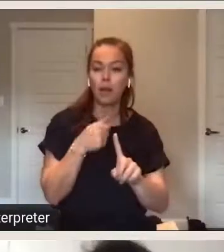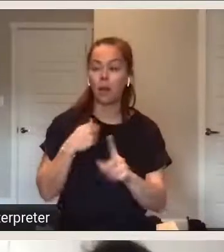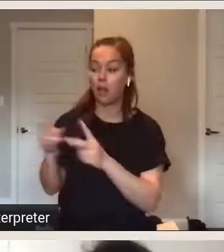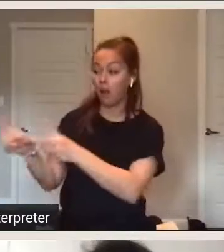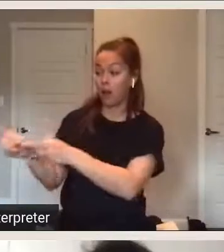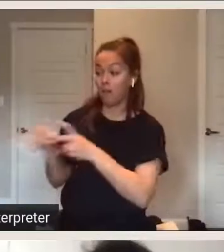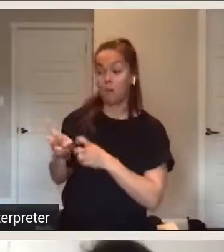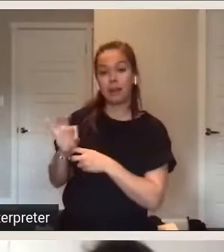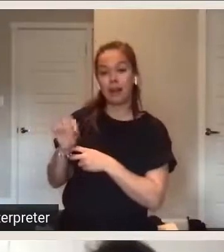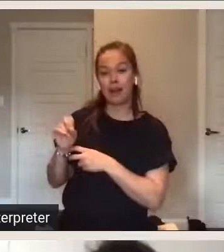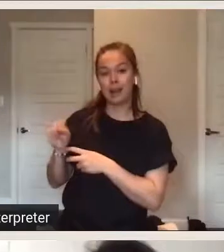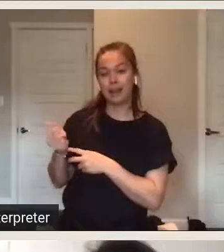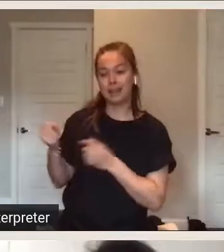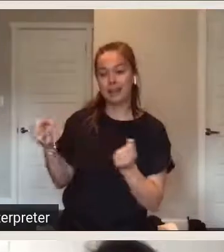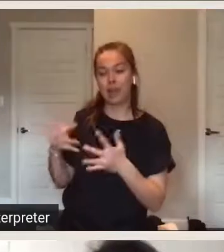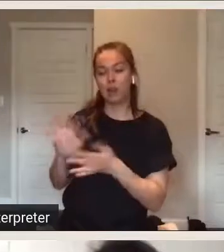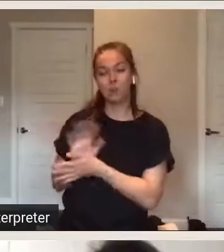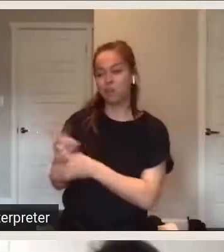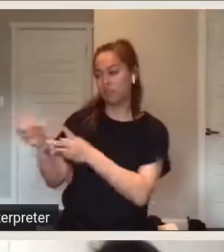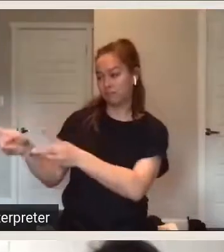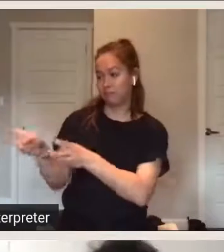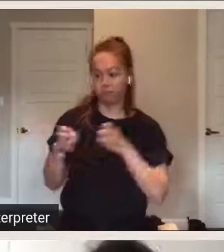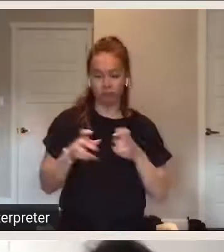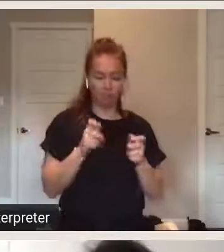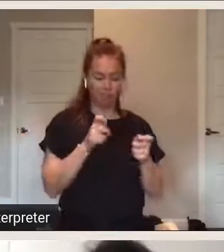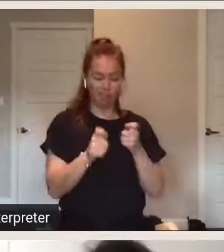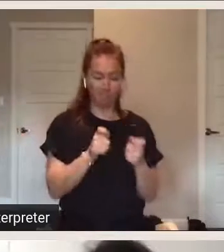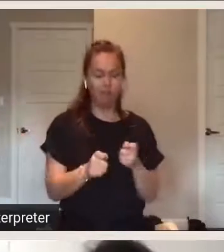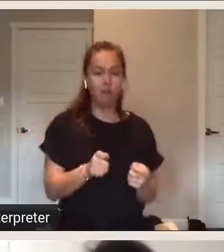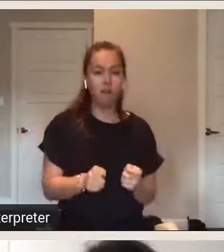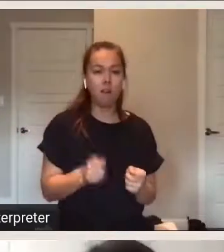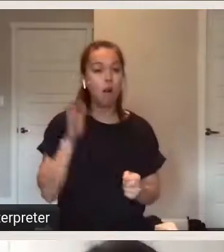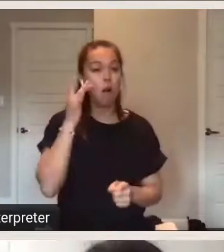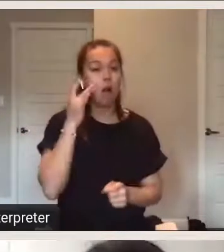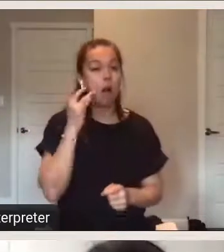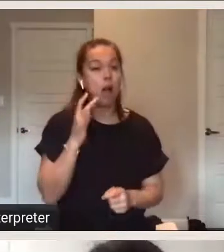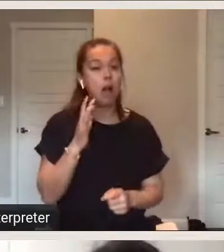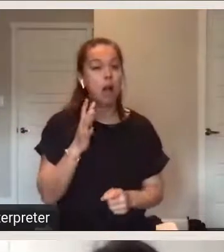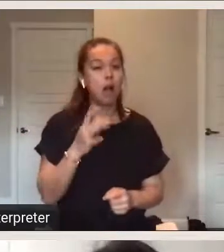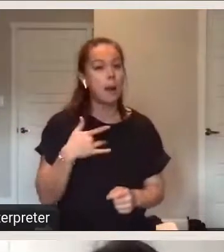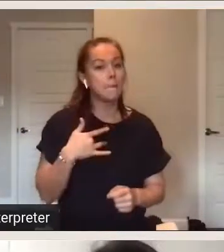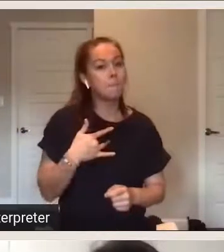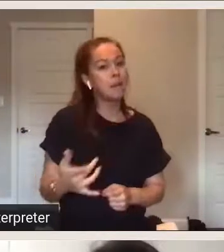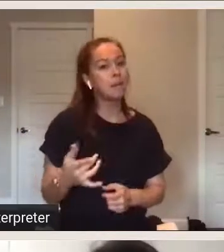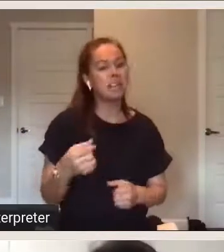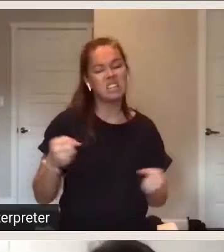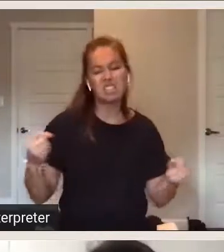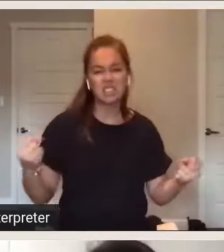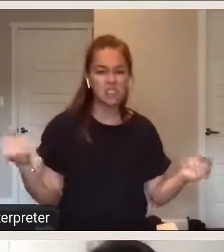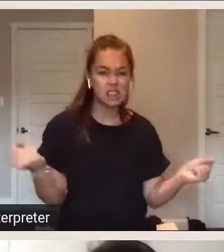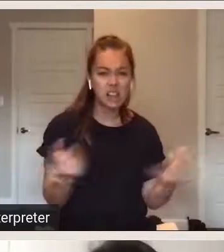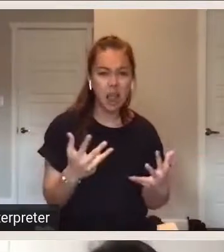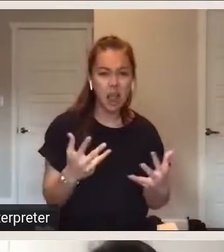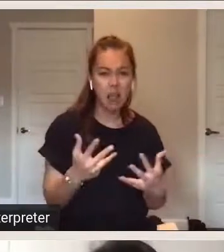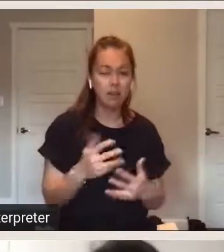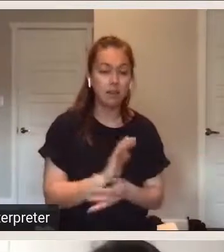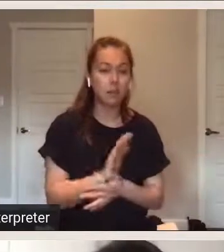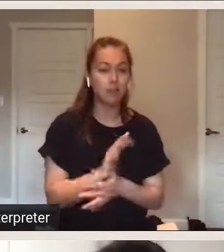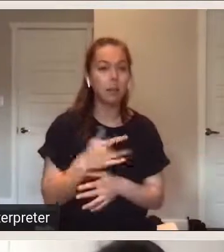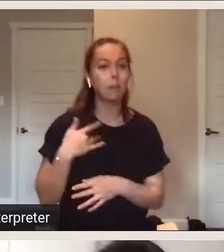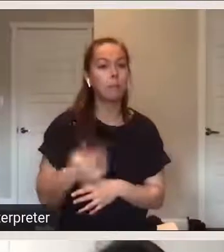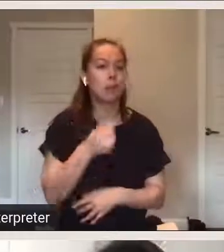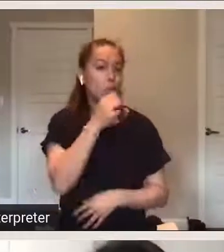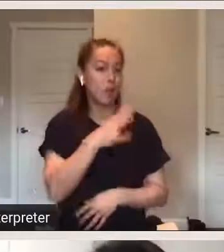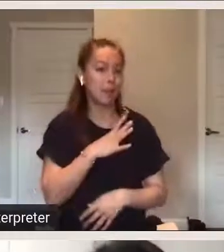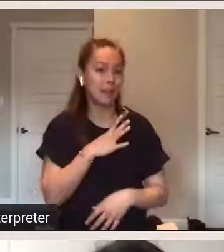a lot of the scarier demons are always women, like all the ghosts, all the people who like all